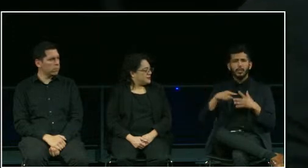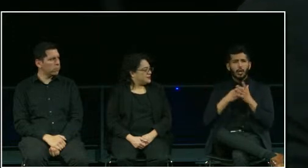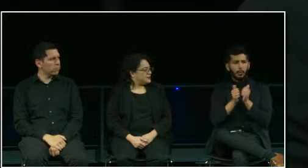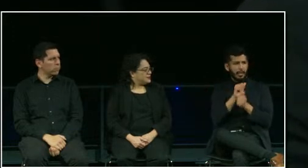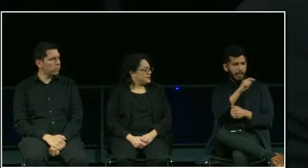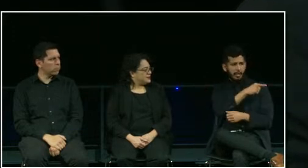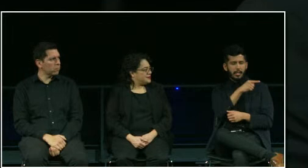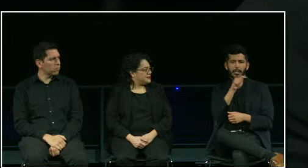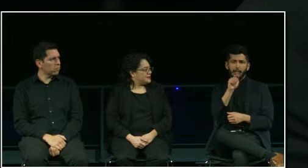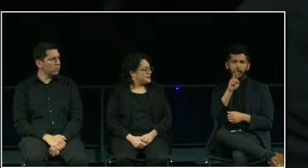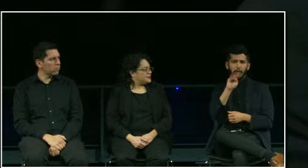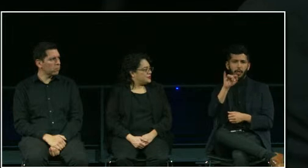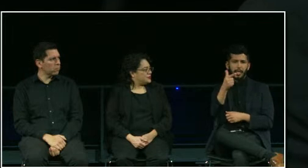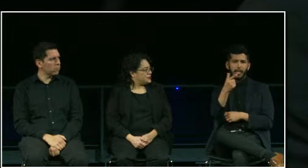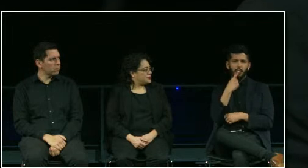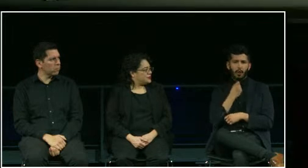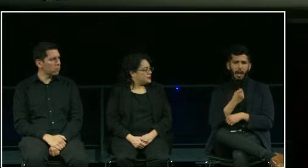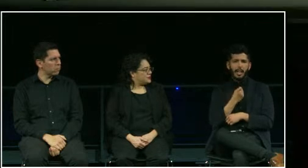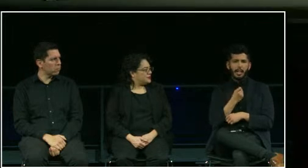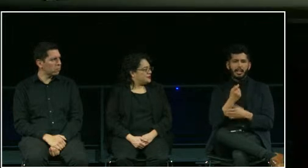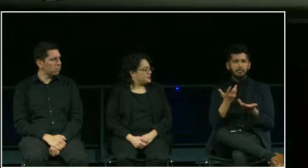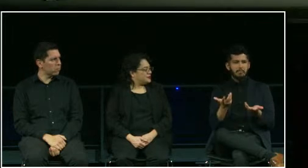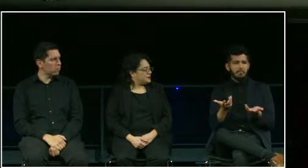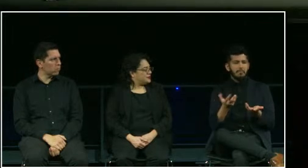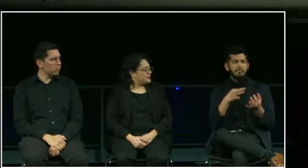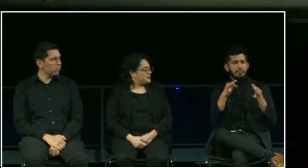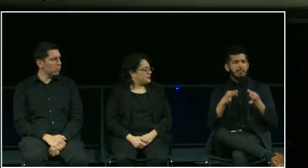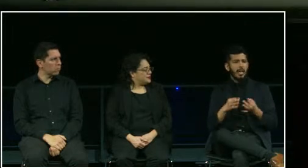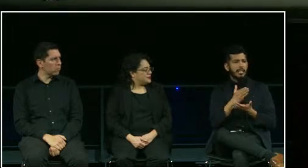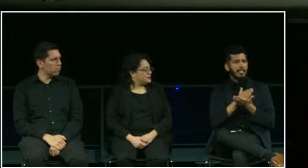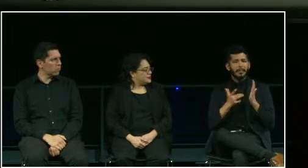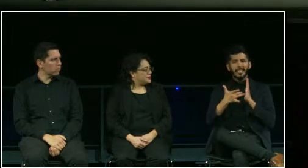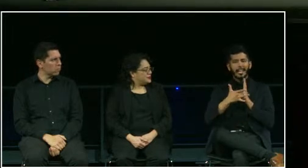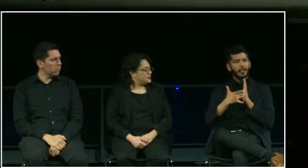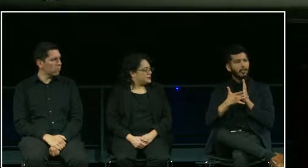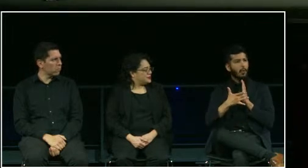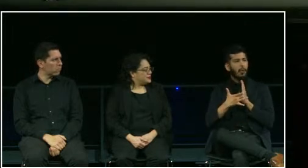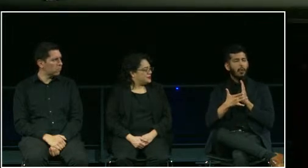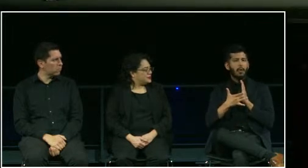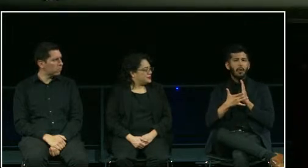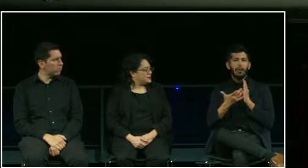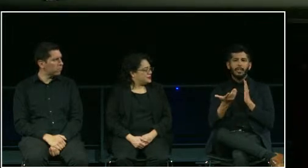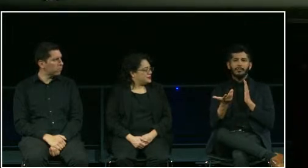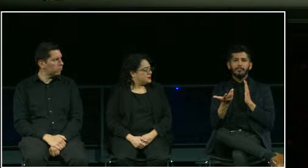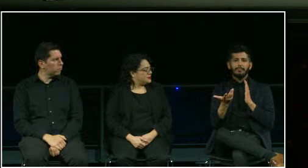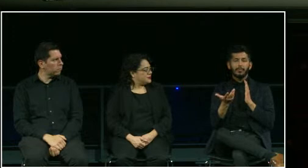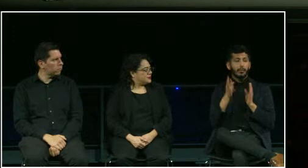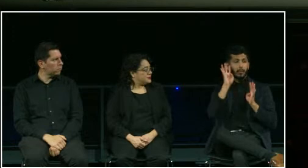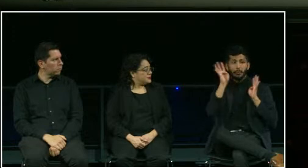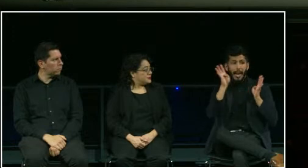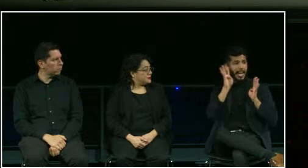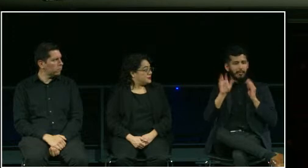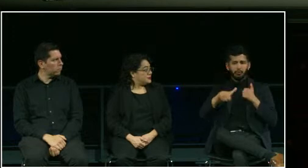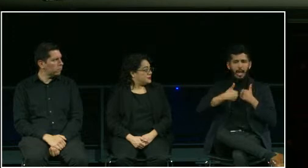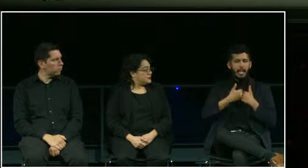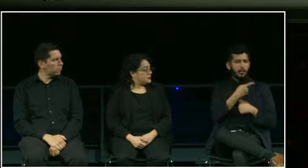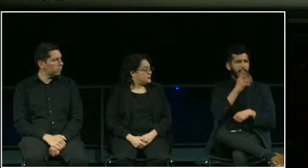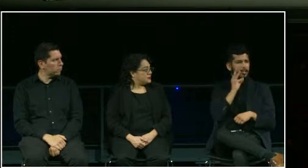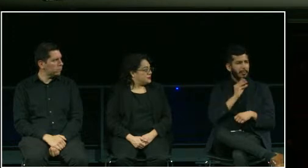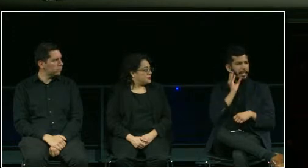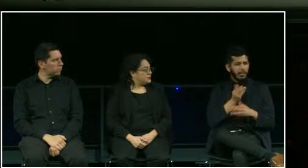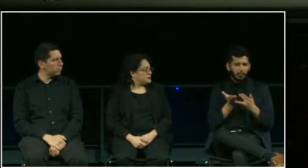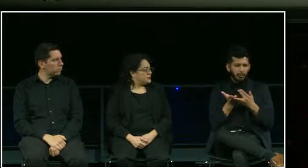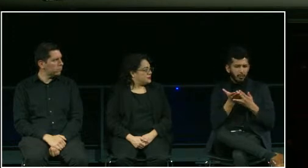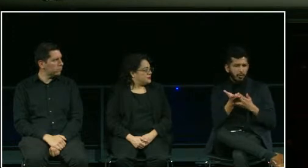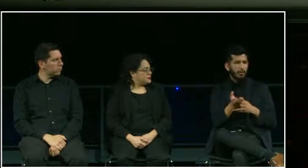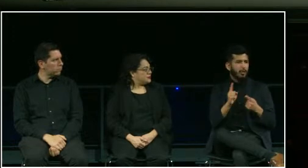Turning Red, and what were some of the either technical or creative hurdles that you had to get through to